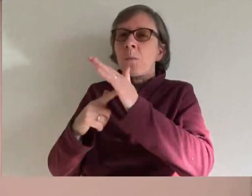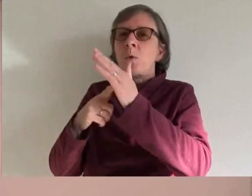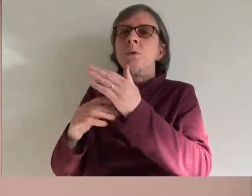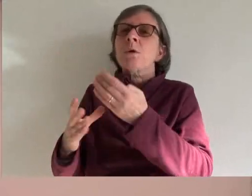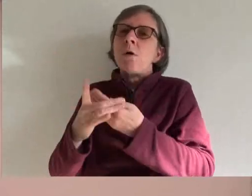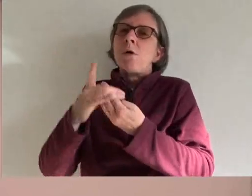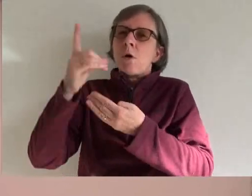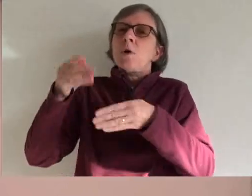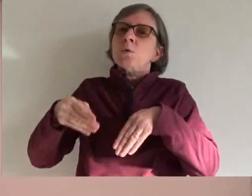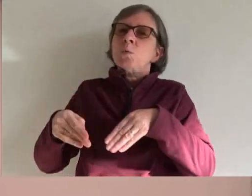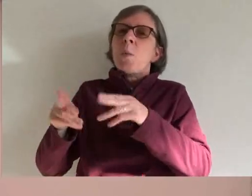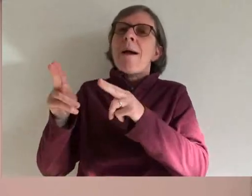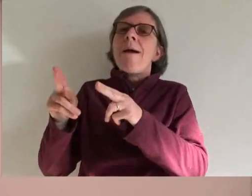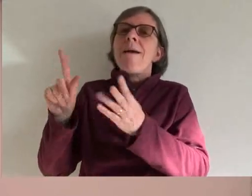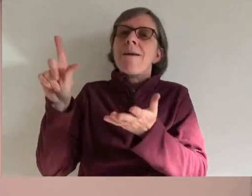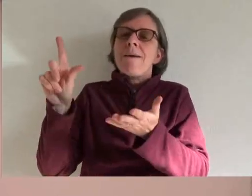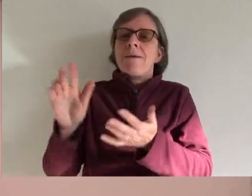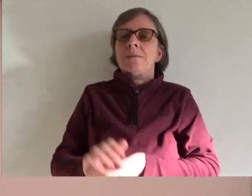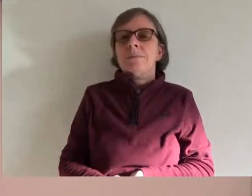for.